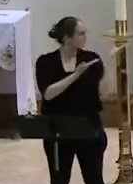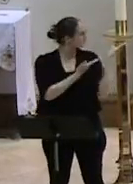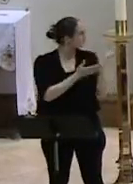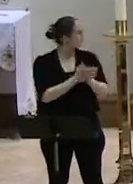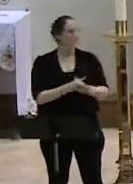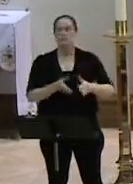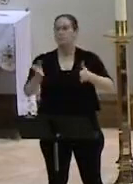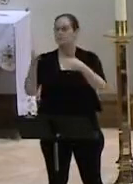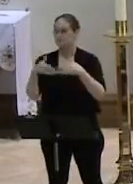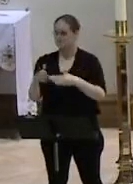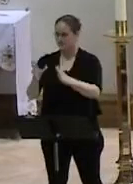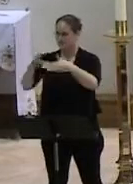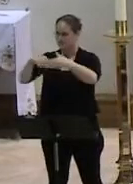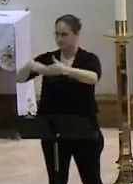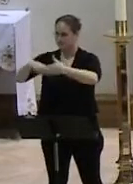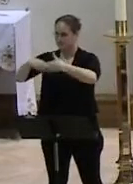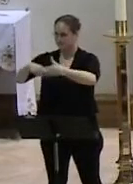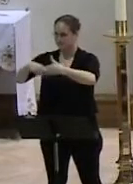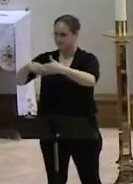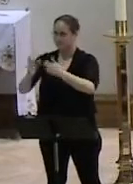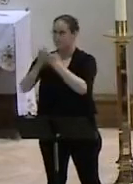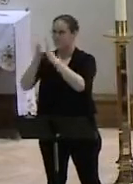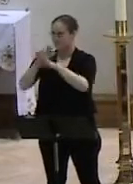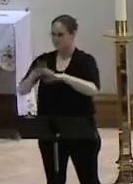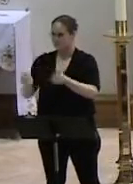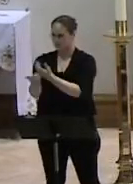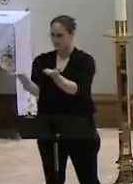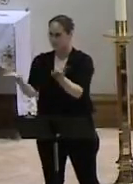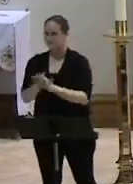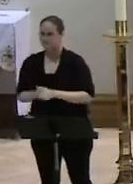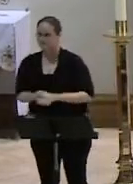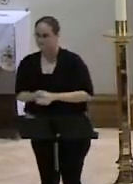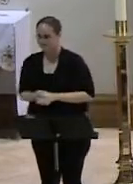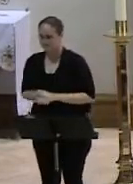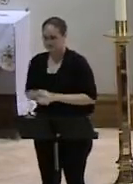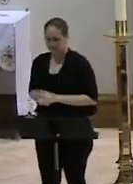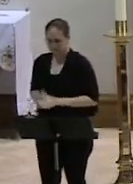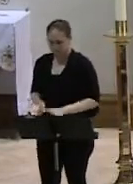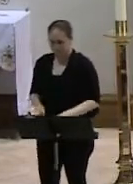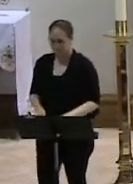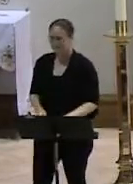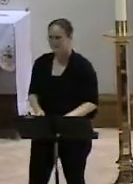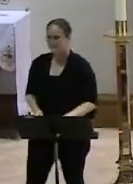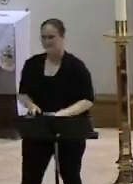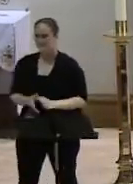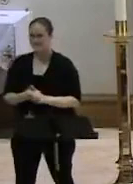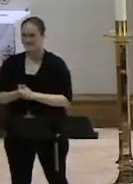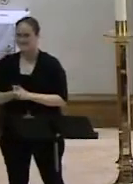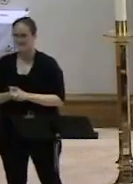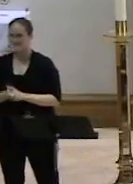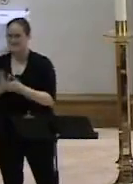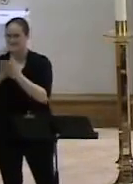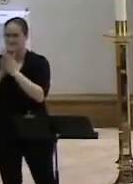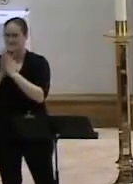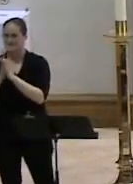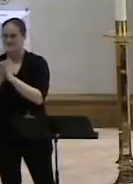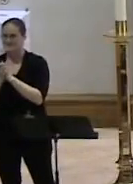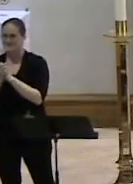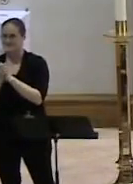Let us offer each other the sign of peace.